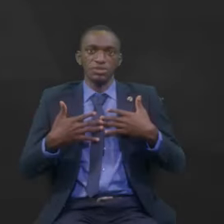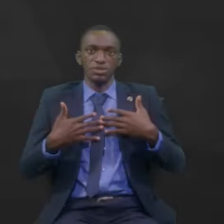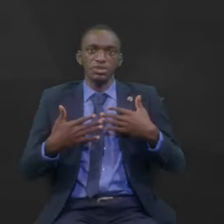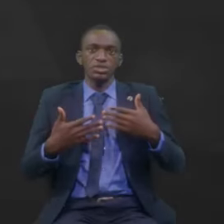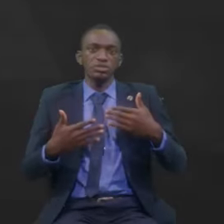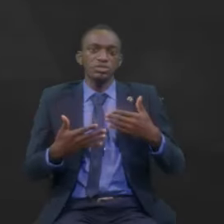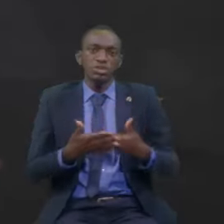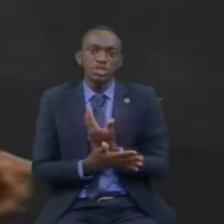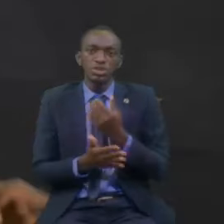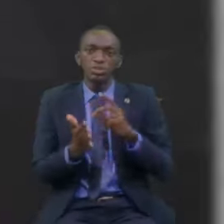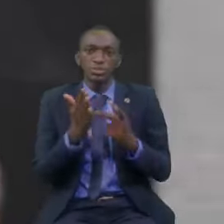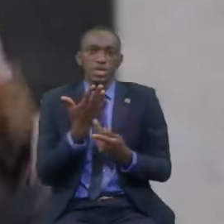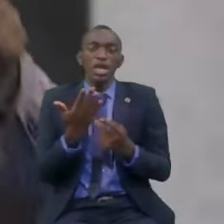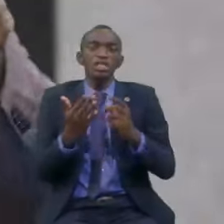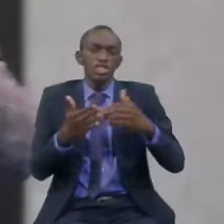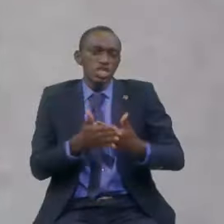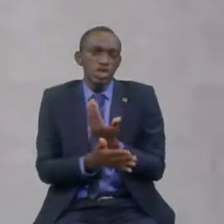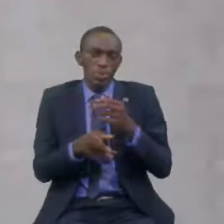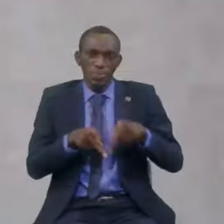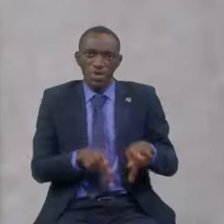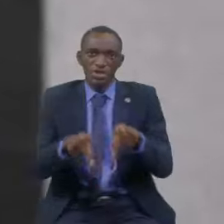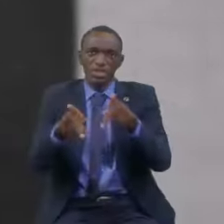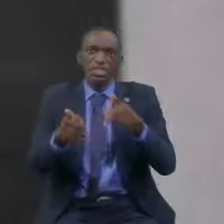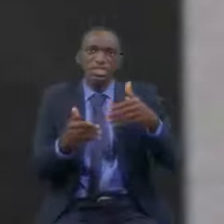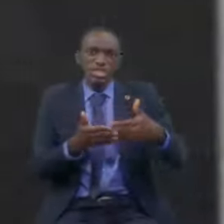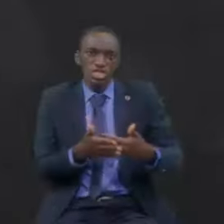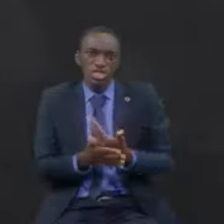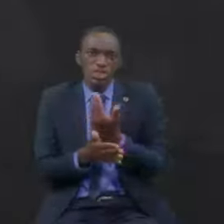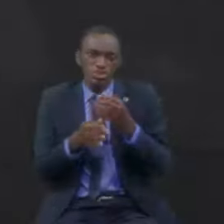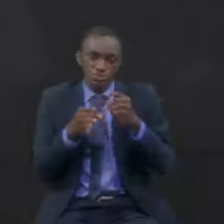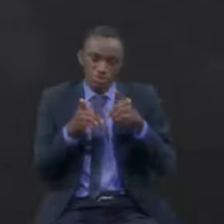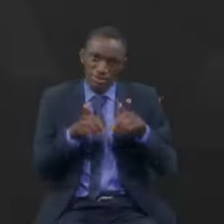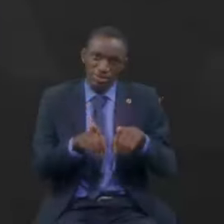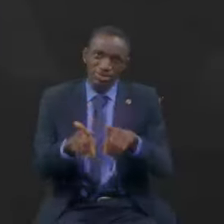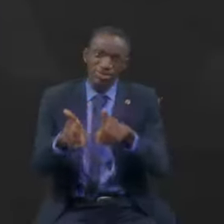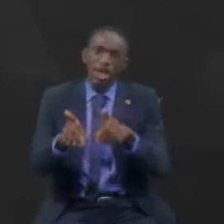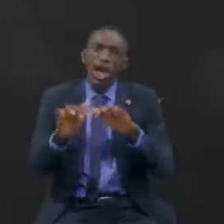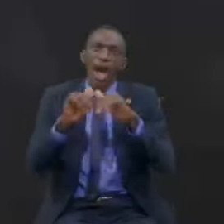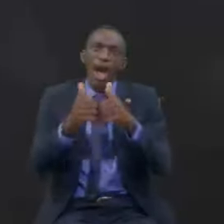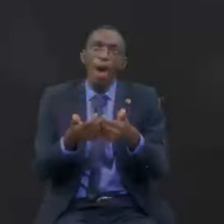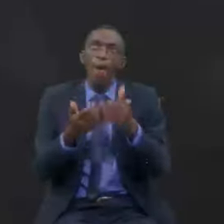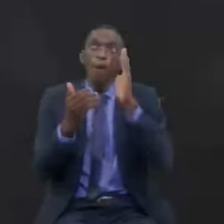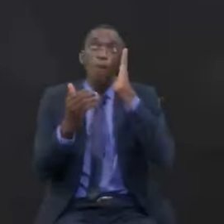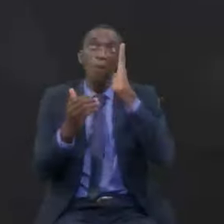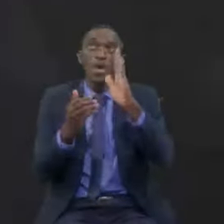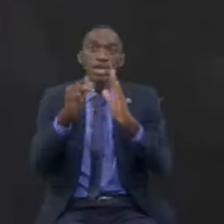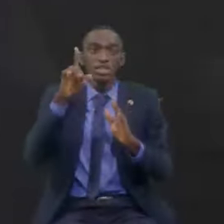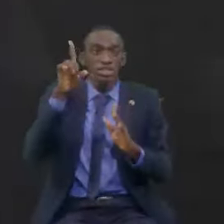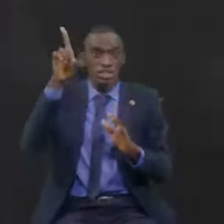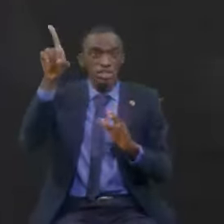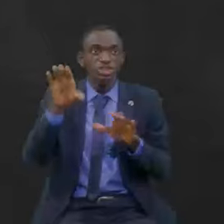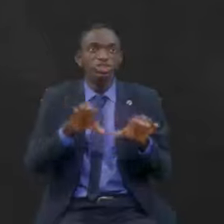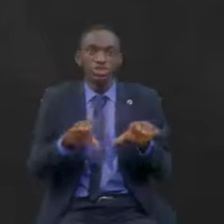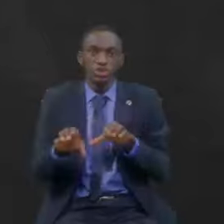path, a new direction? How will he do it? Look at verse 25. In verse